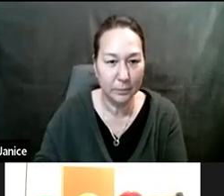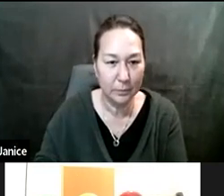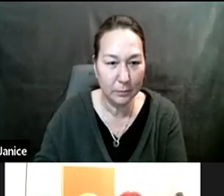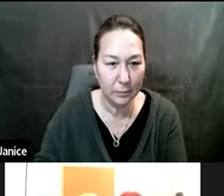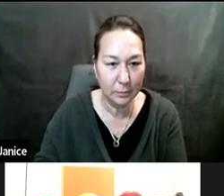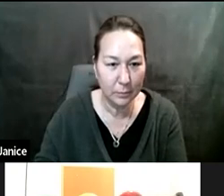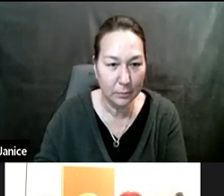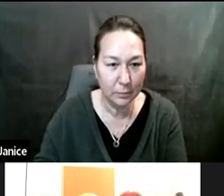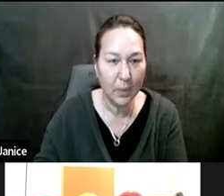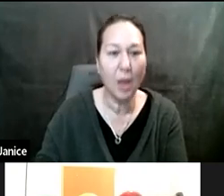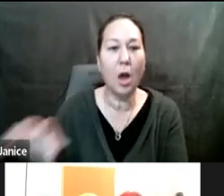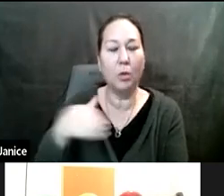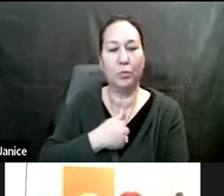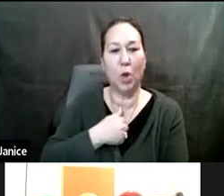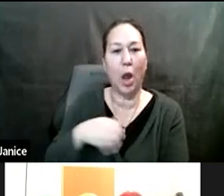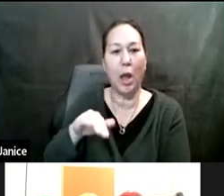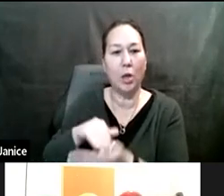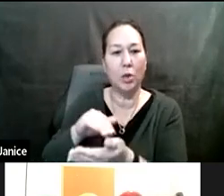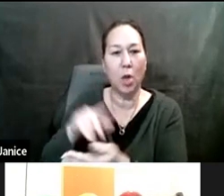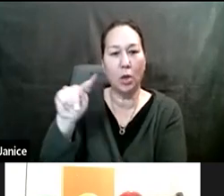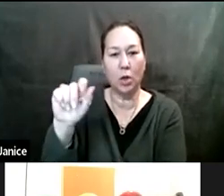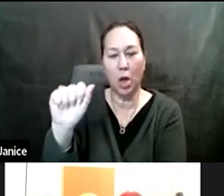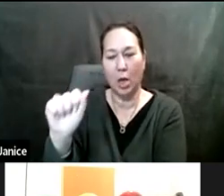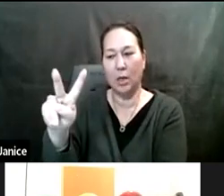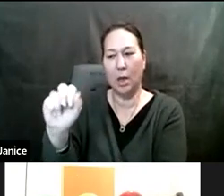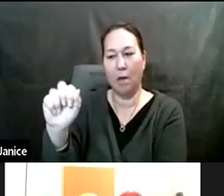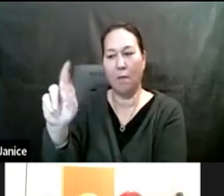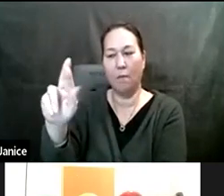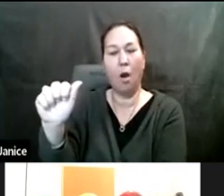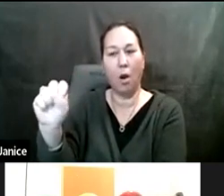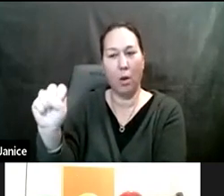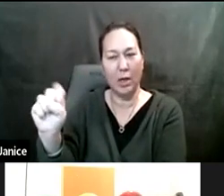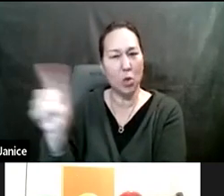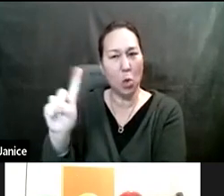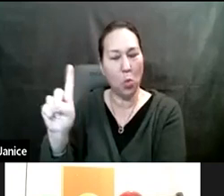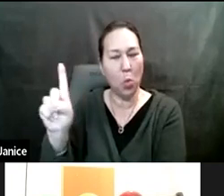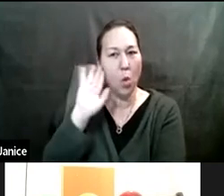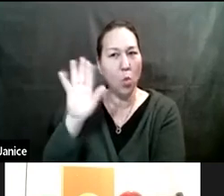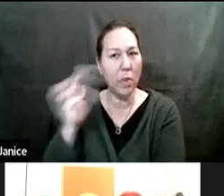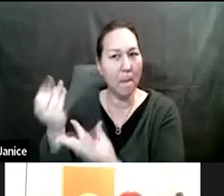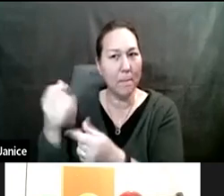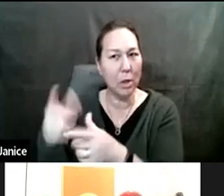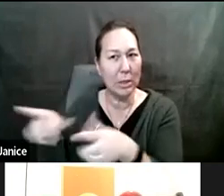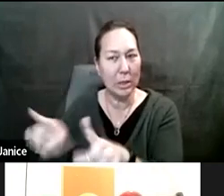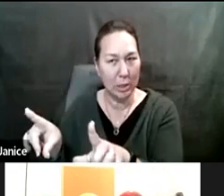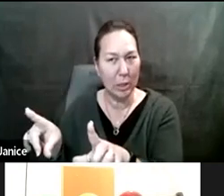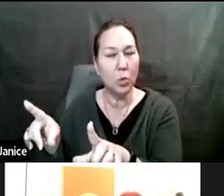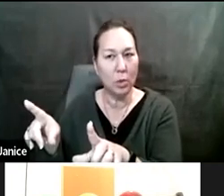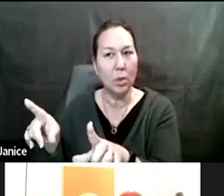when they're registering uh will they know where the programs are absolutely um